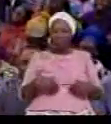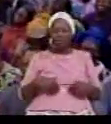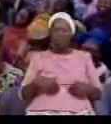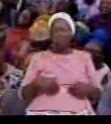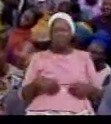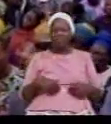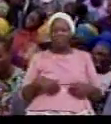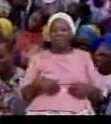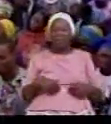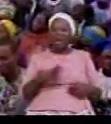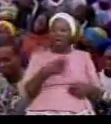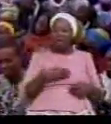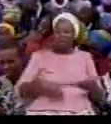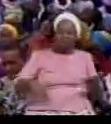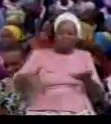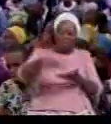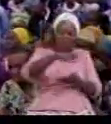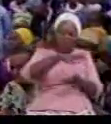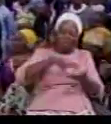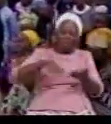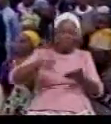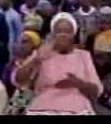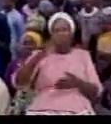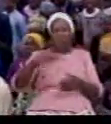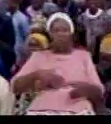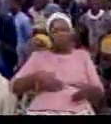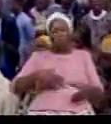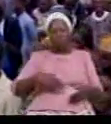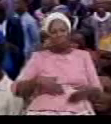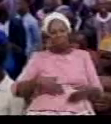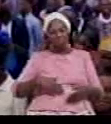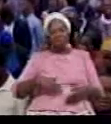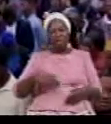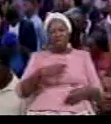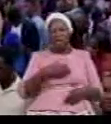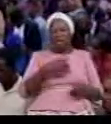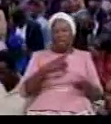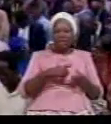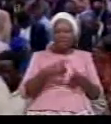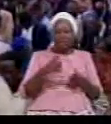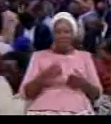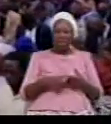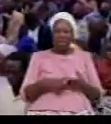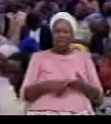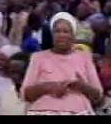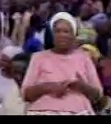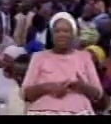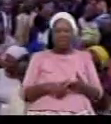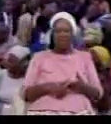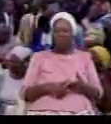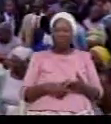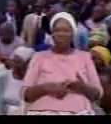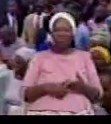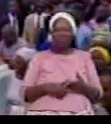your system and derail, derange your brain.